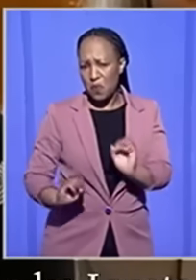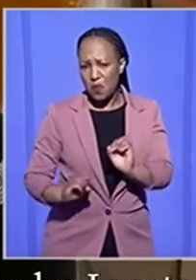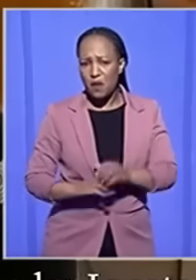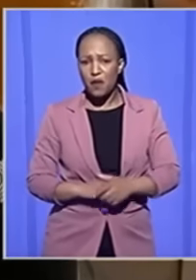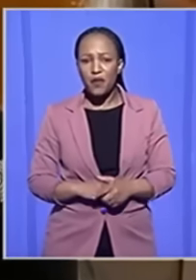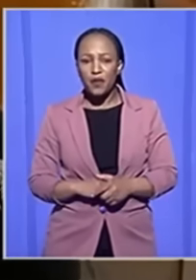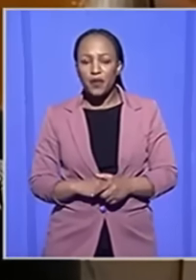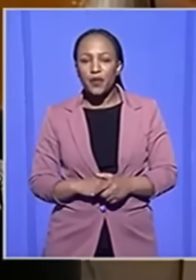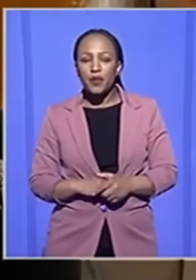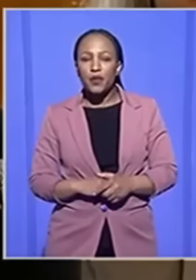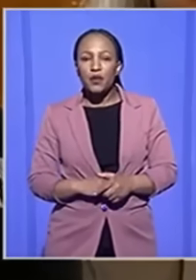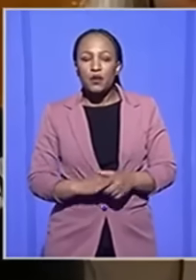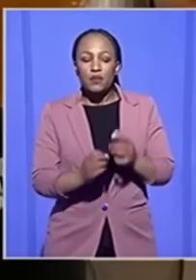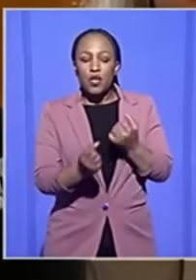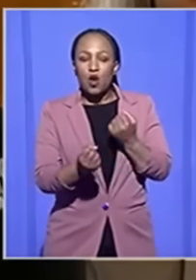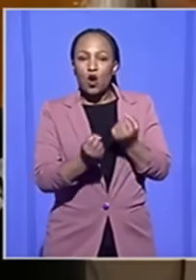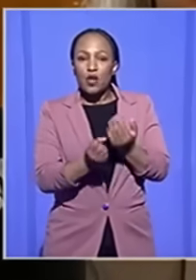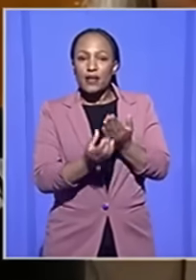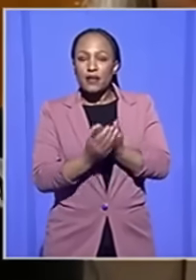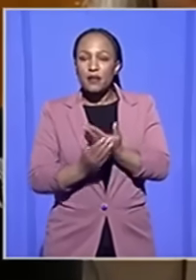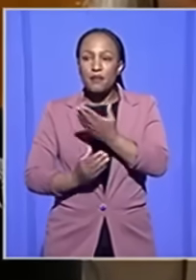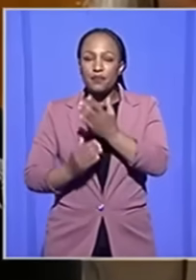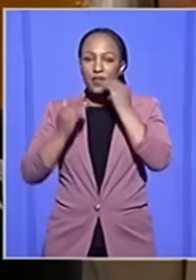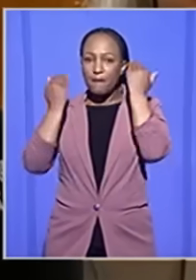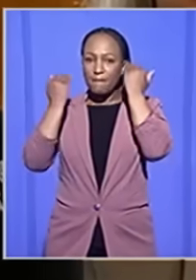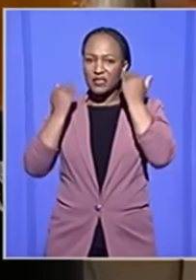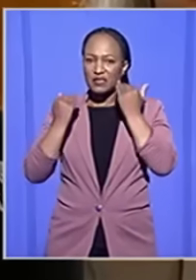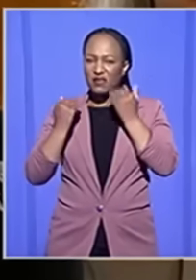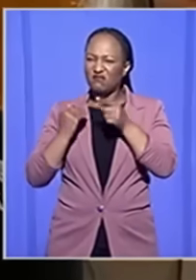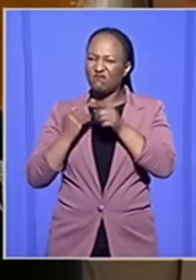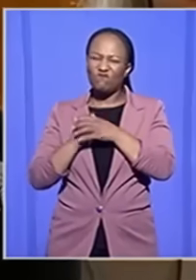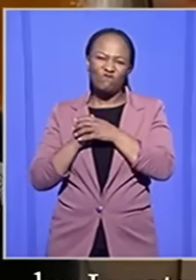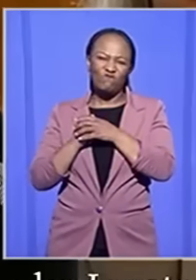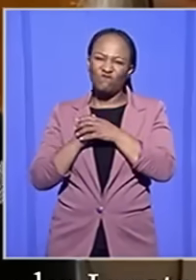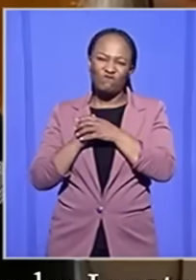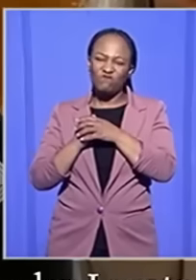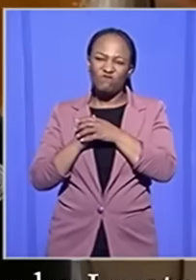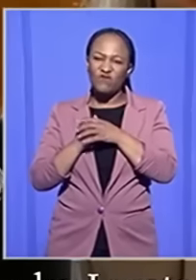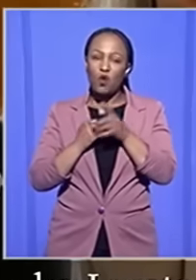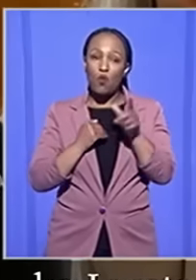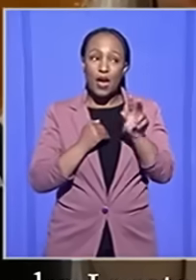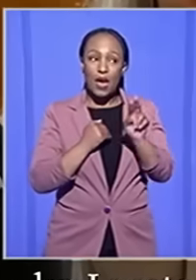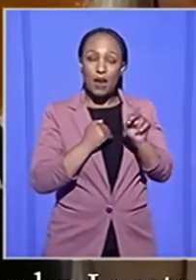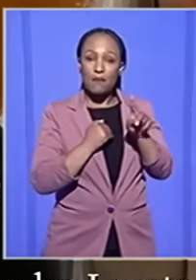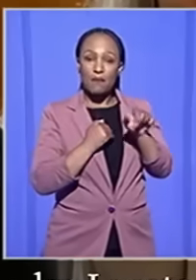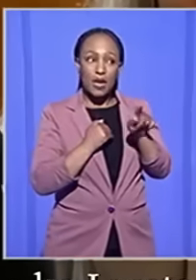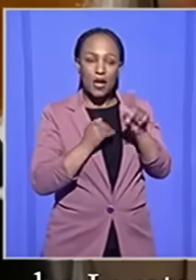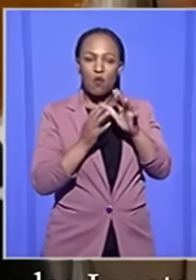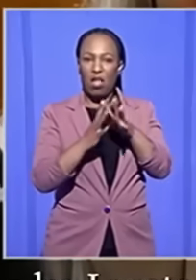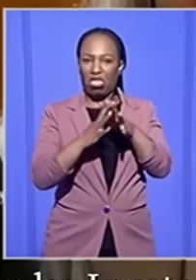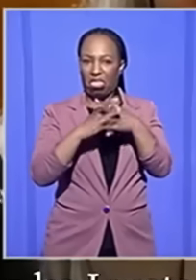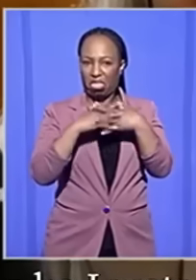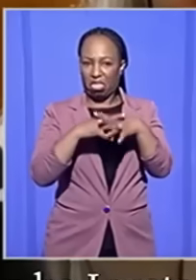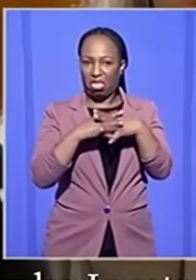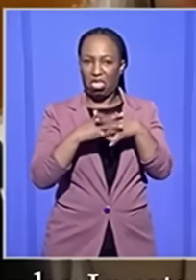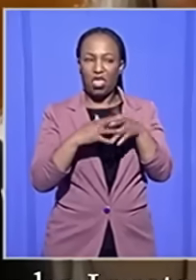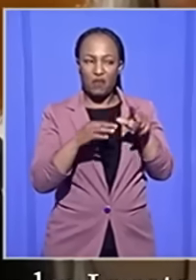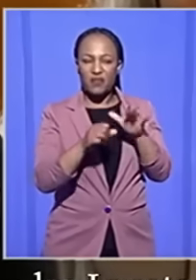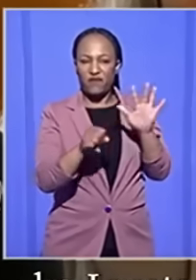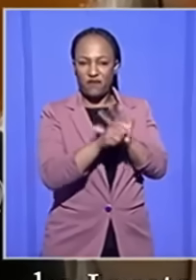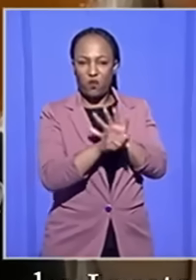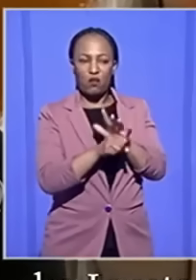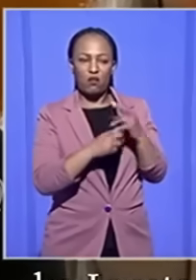the magistrate, and the prosecution messed up the case, and they must take full responsibility. But it's always